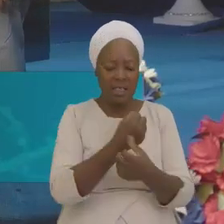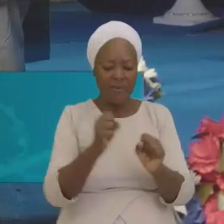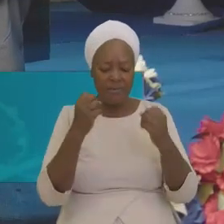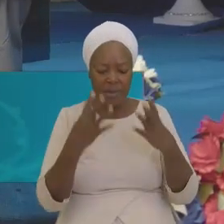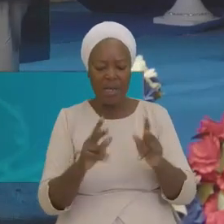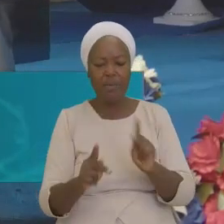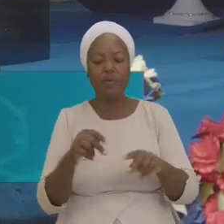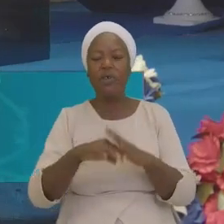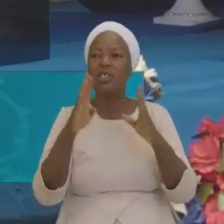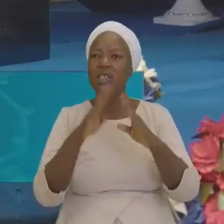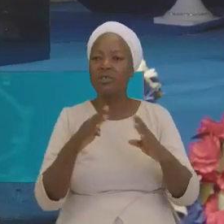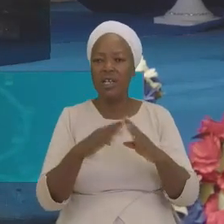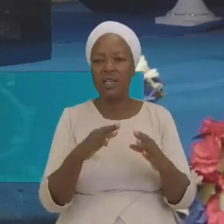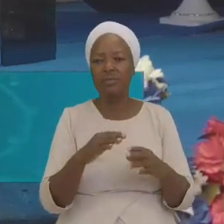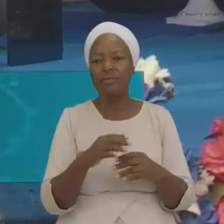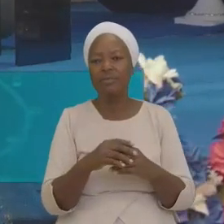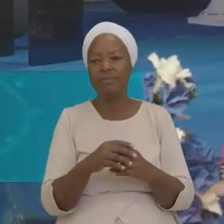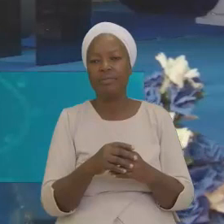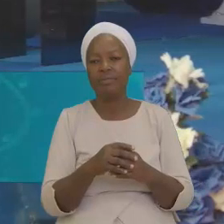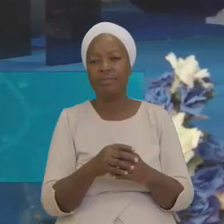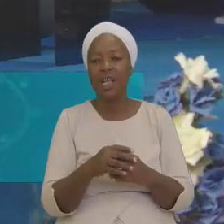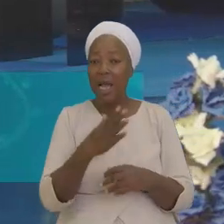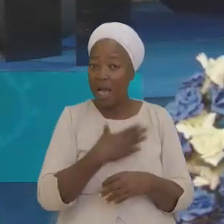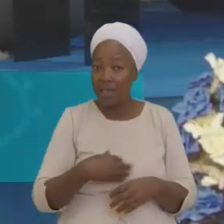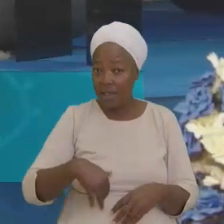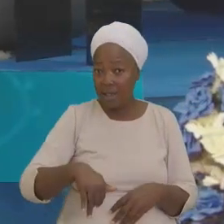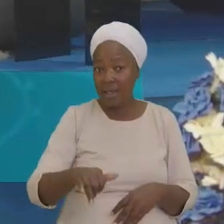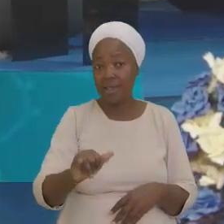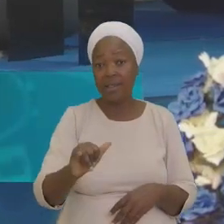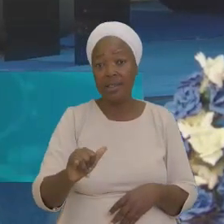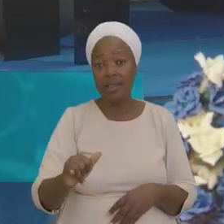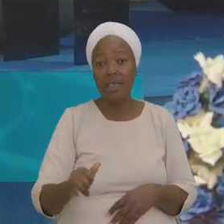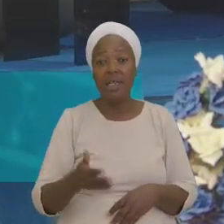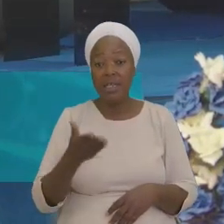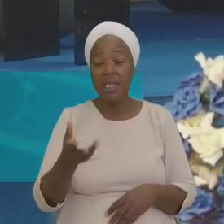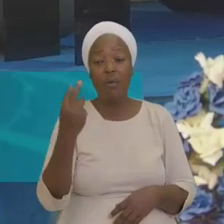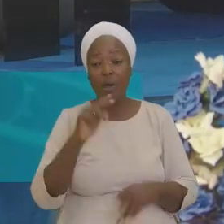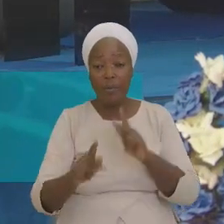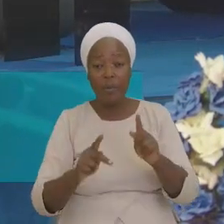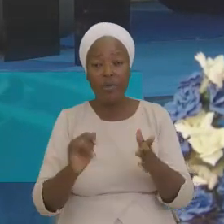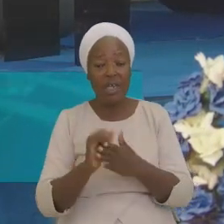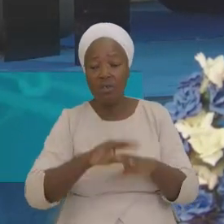people in Jerusalem. And yet there were people that did not know.